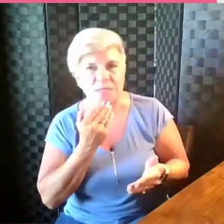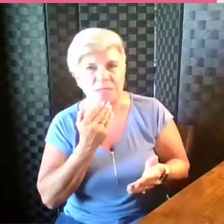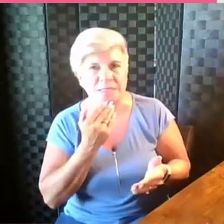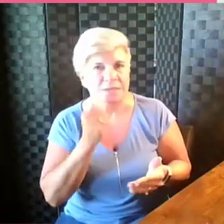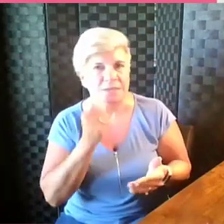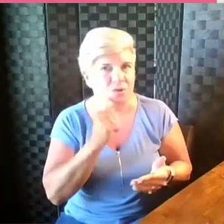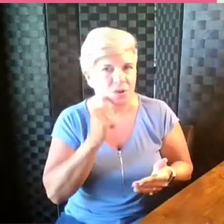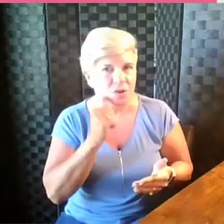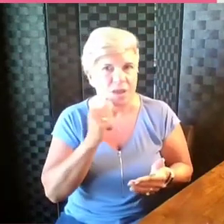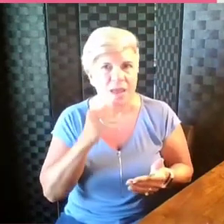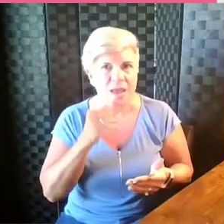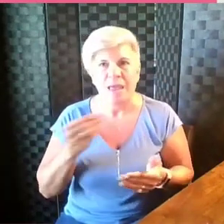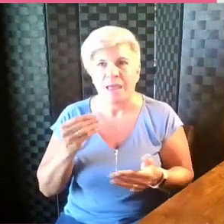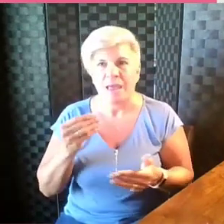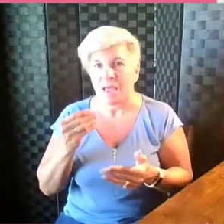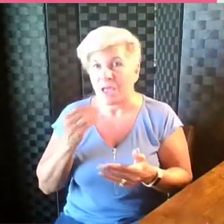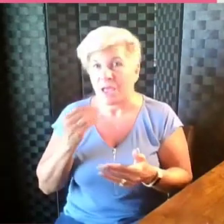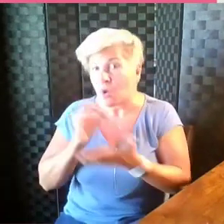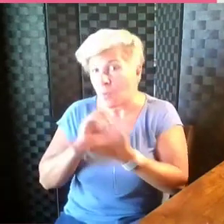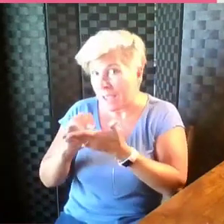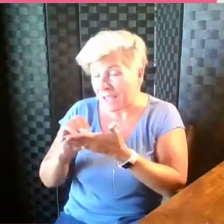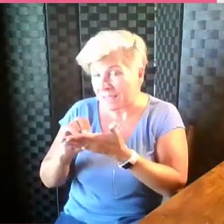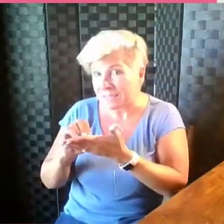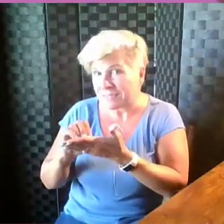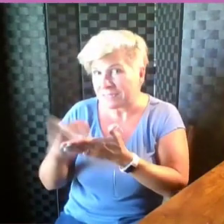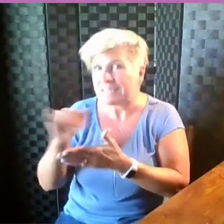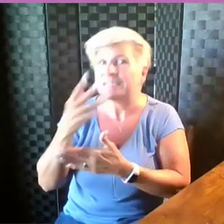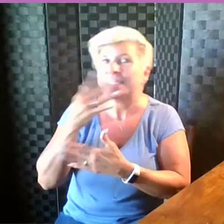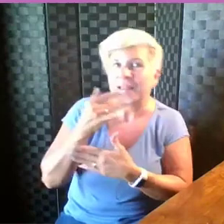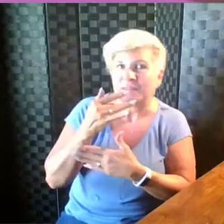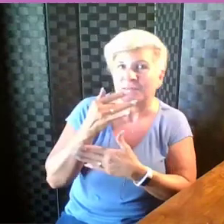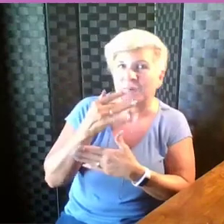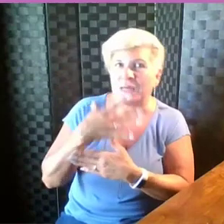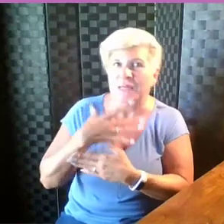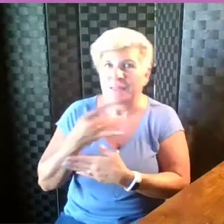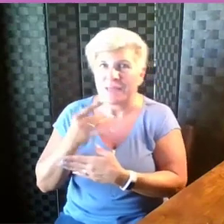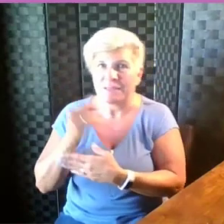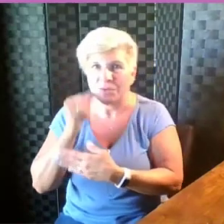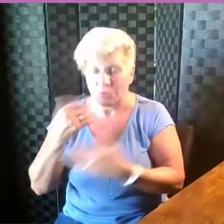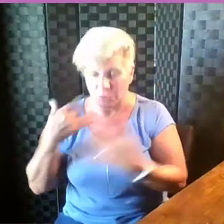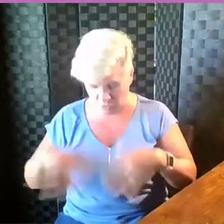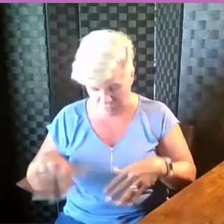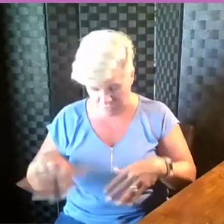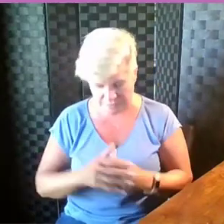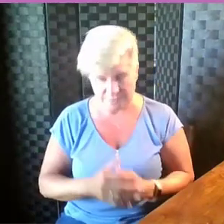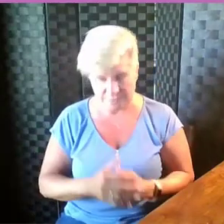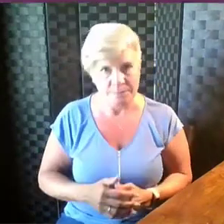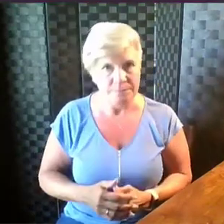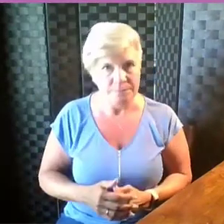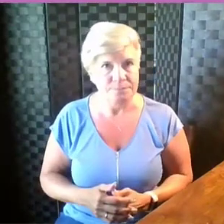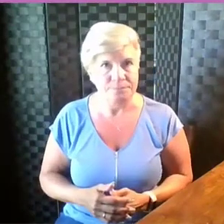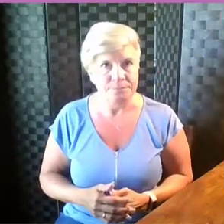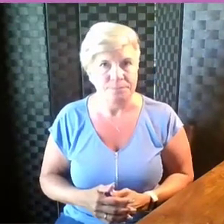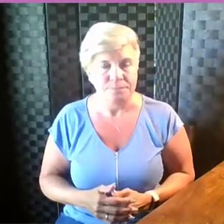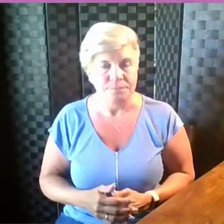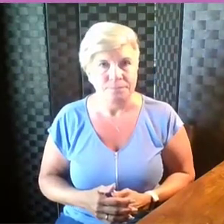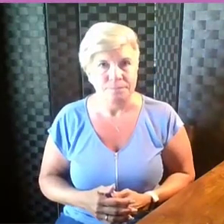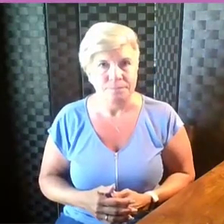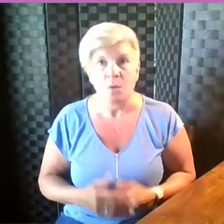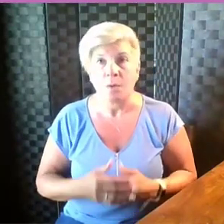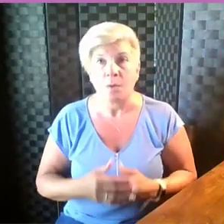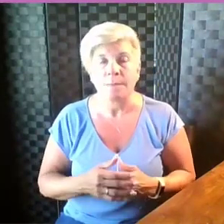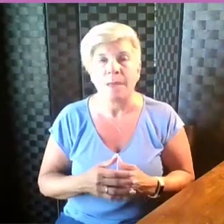crayons as colorful like the girl's dress. How about metaphors? It's a comparison,